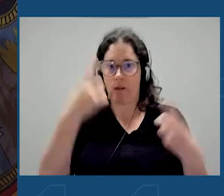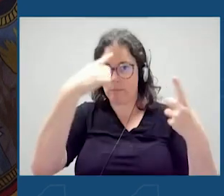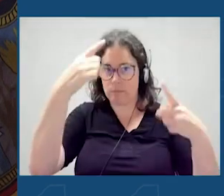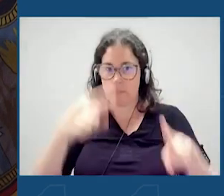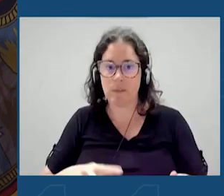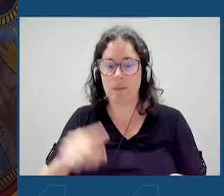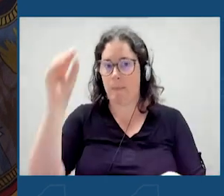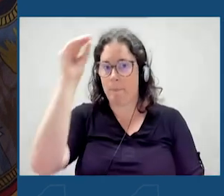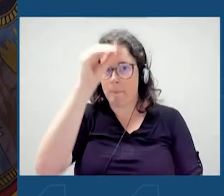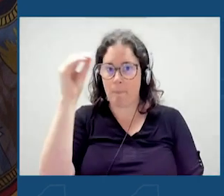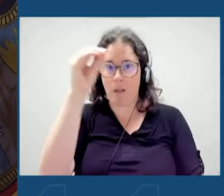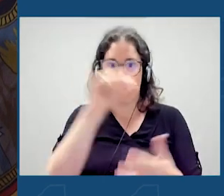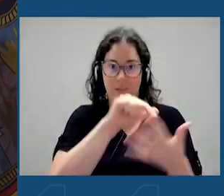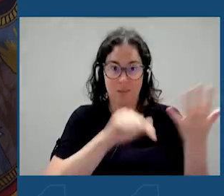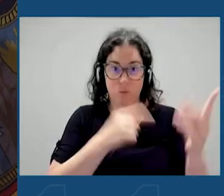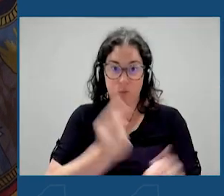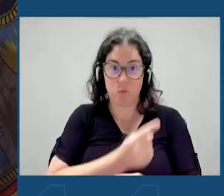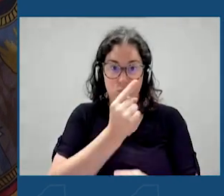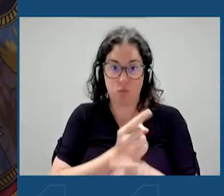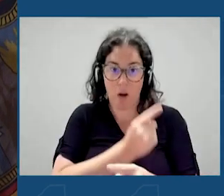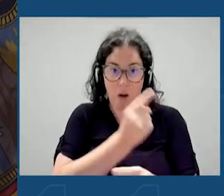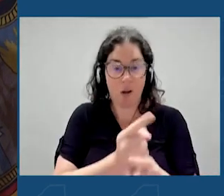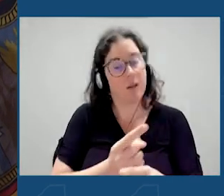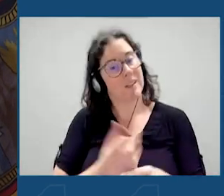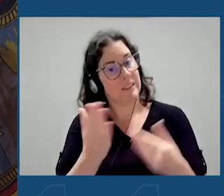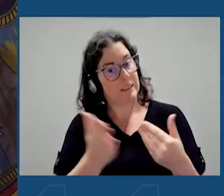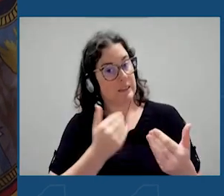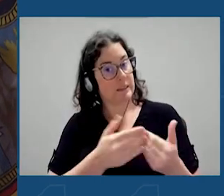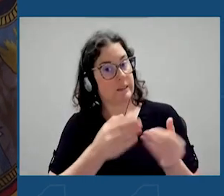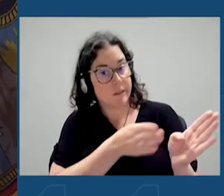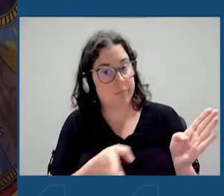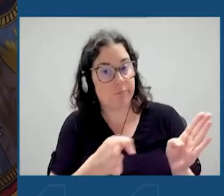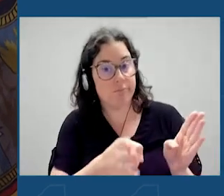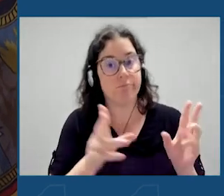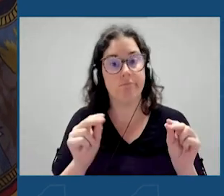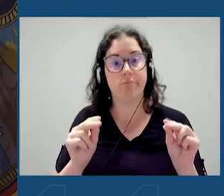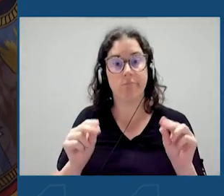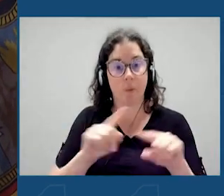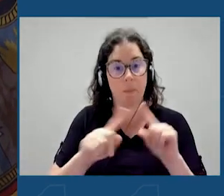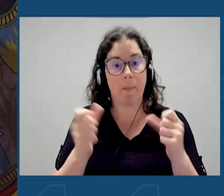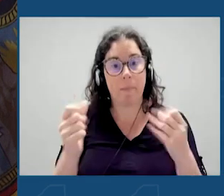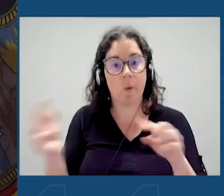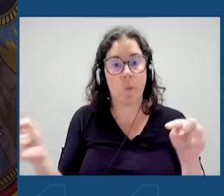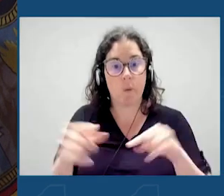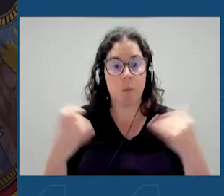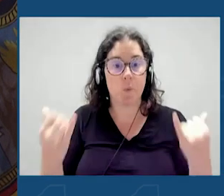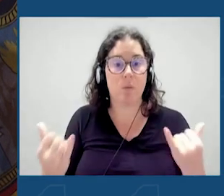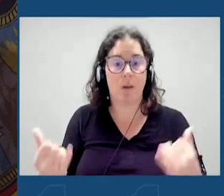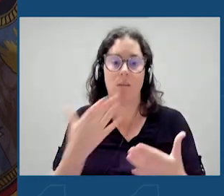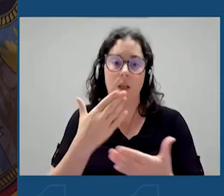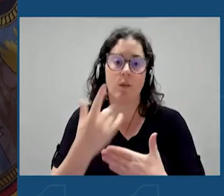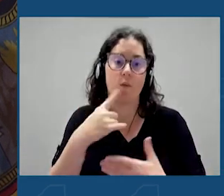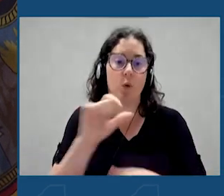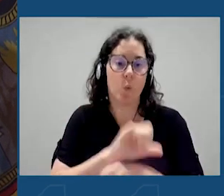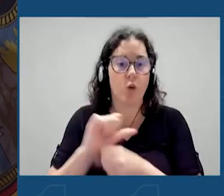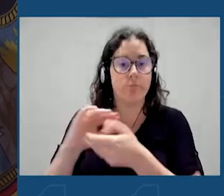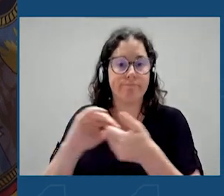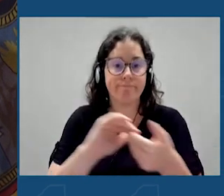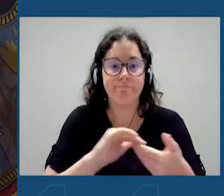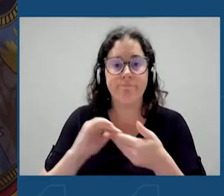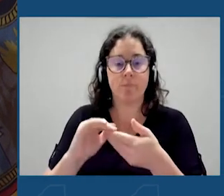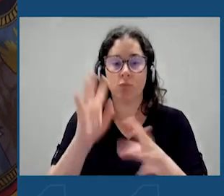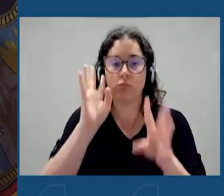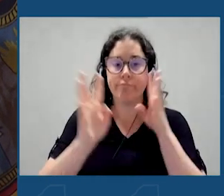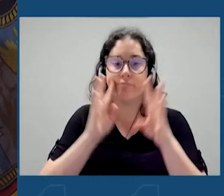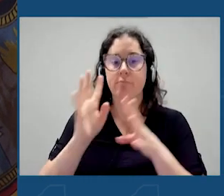opinion that this was the right thing to do. It wasn't an easy path, and I thank many of them who are here today for working with us collaboratively to come up with a